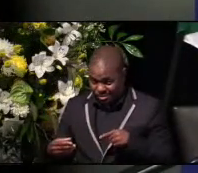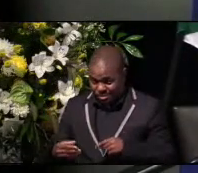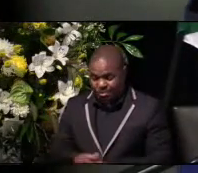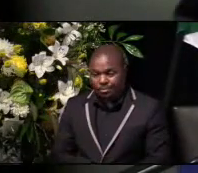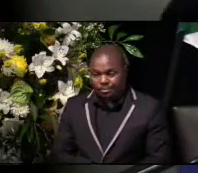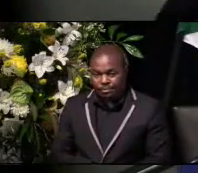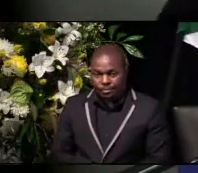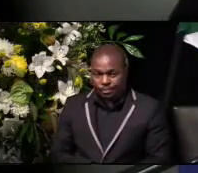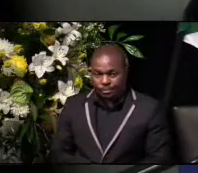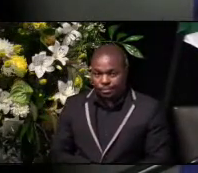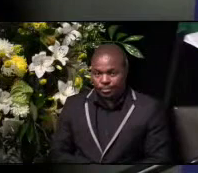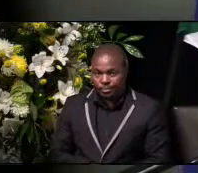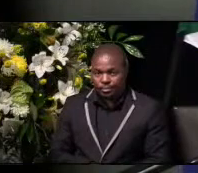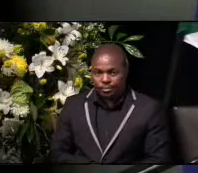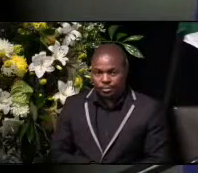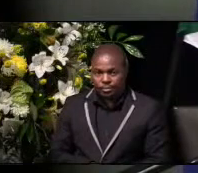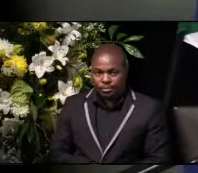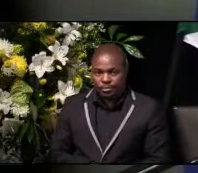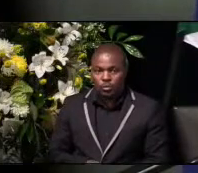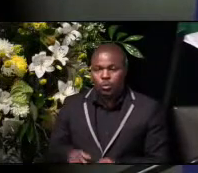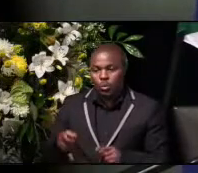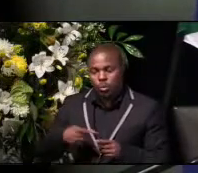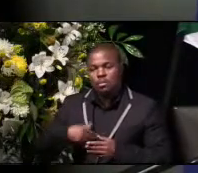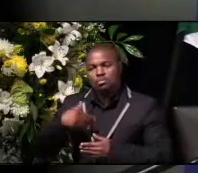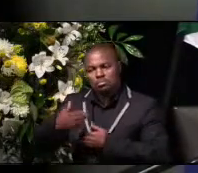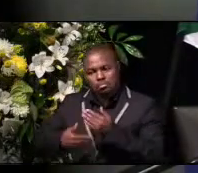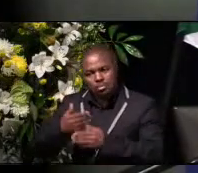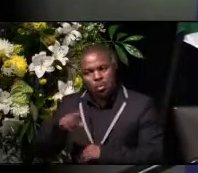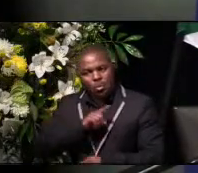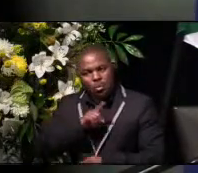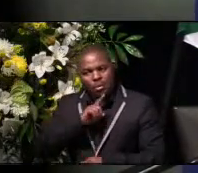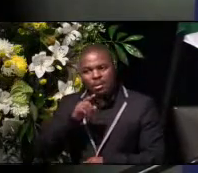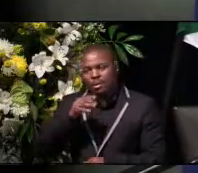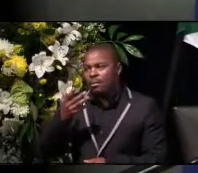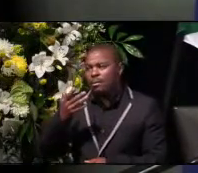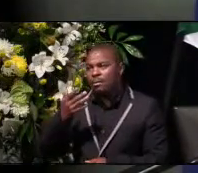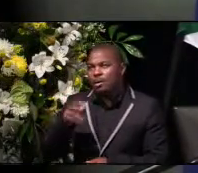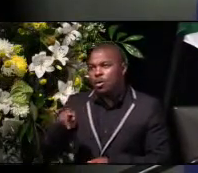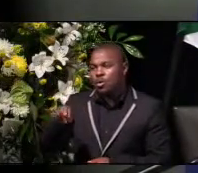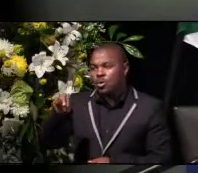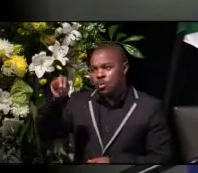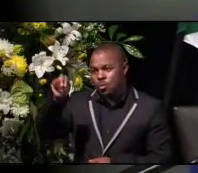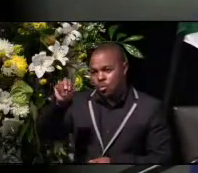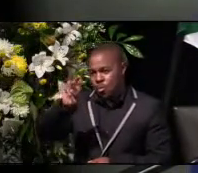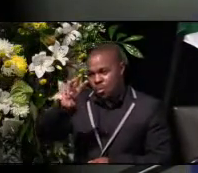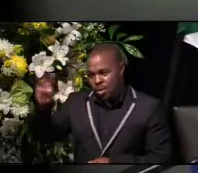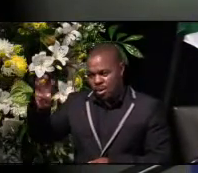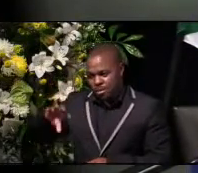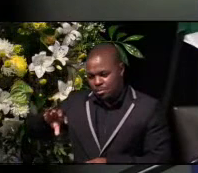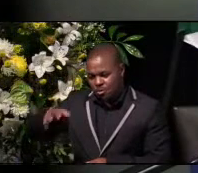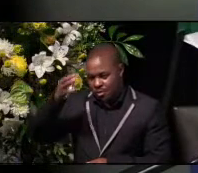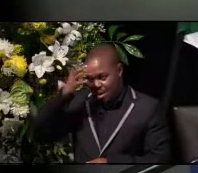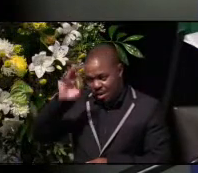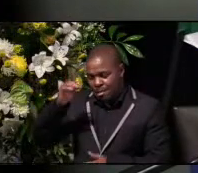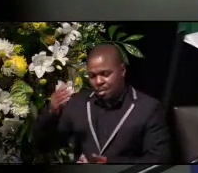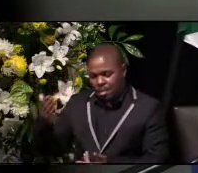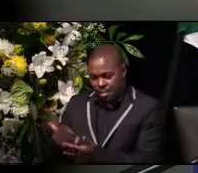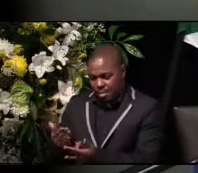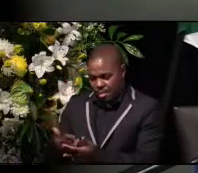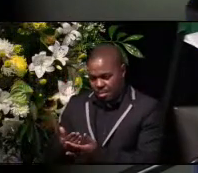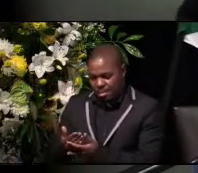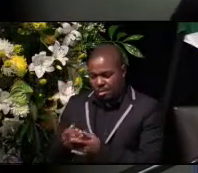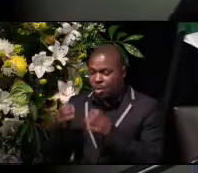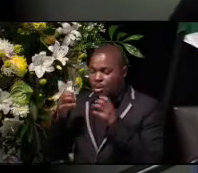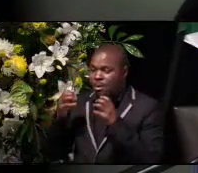was also carried out by the with the assistance of the Northwest what you call Province government one the